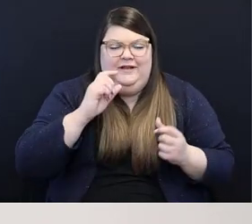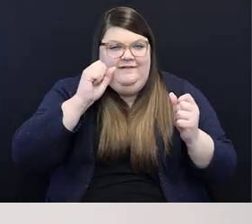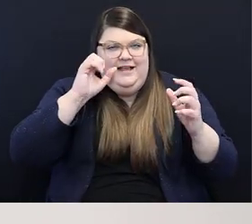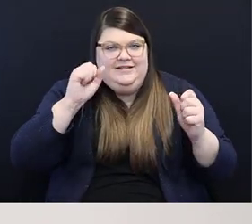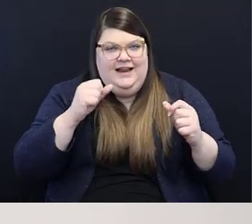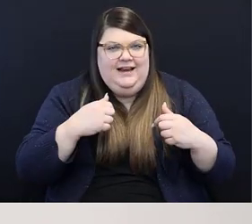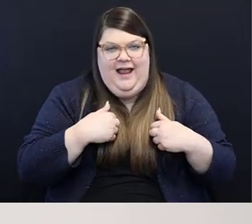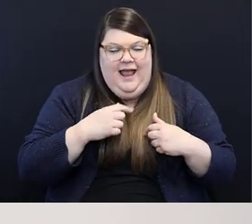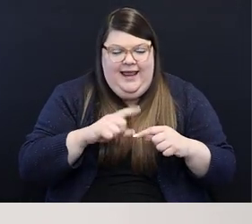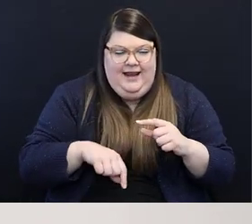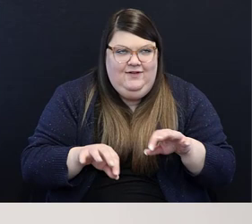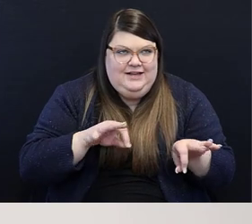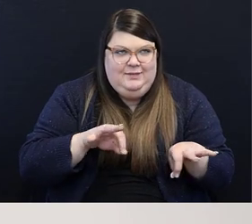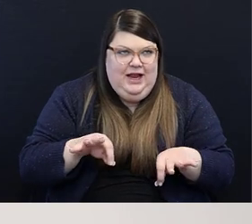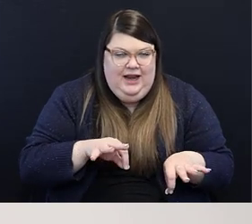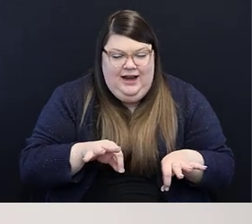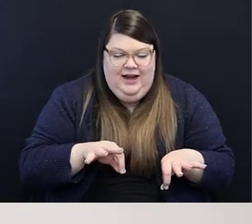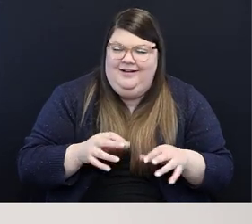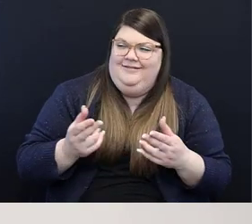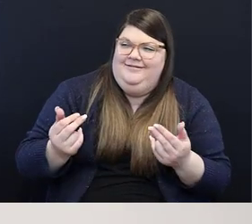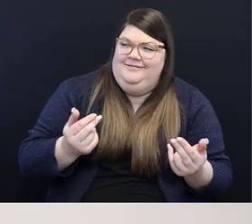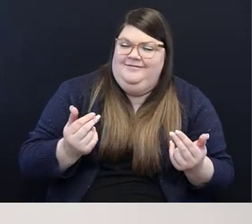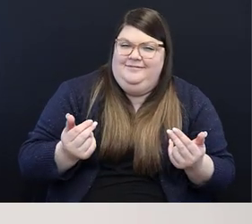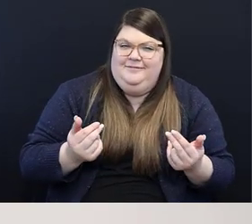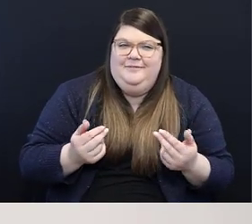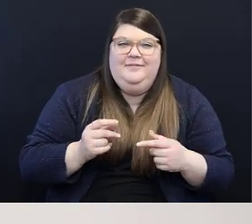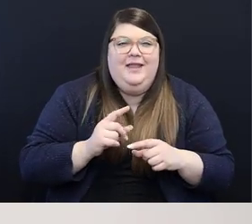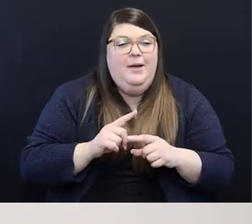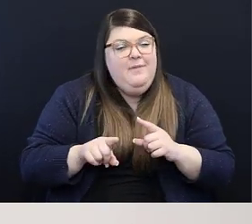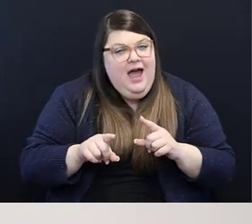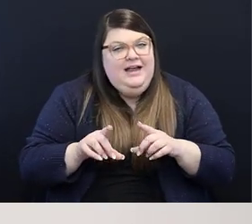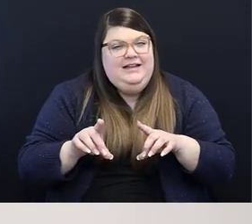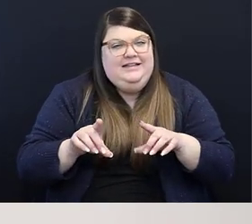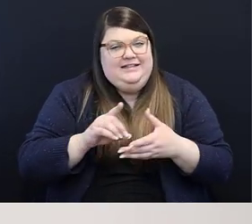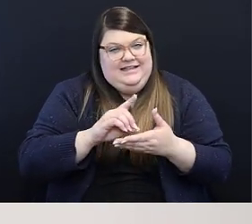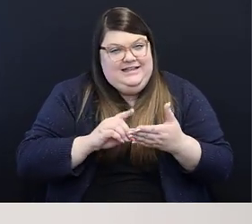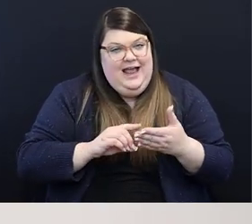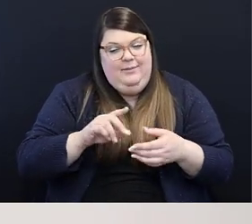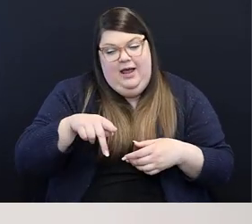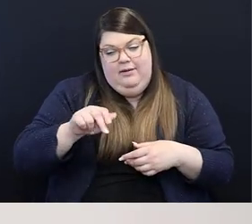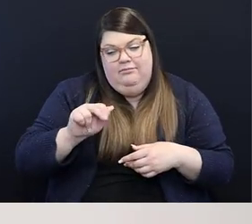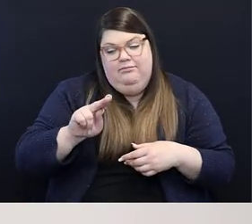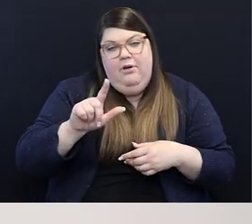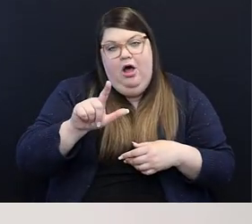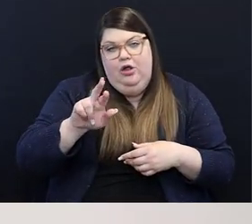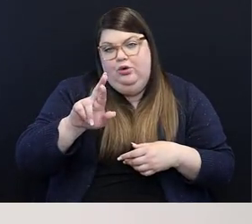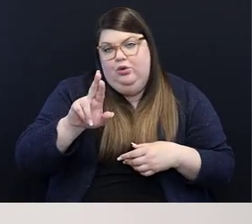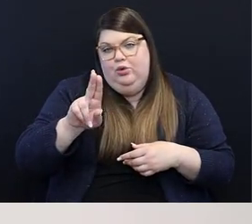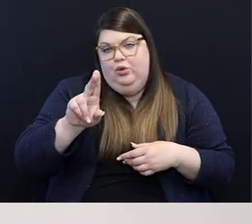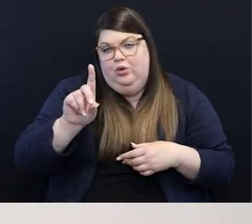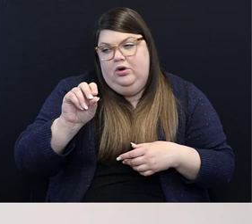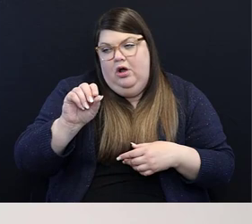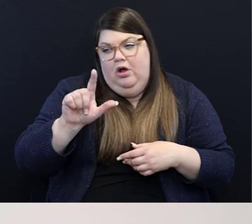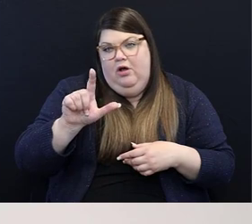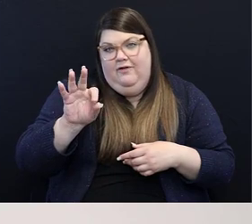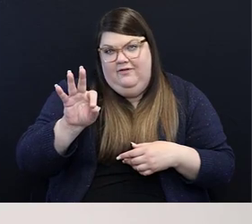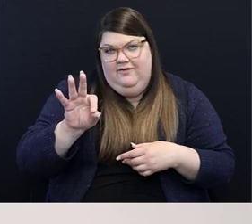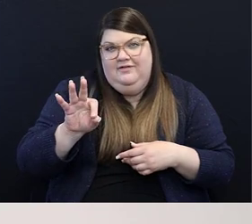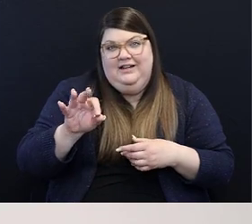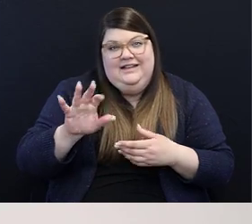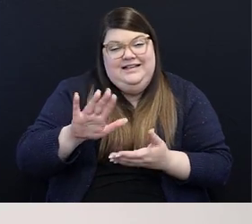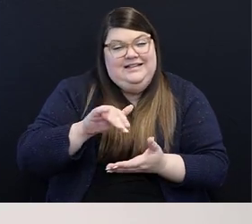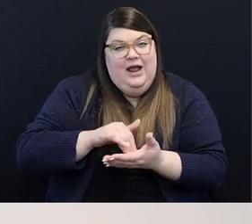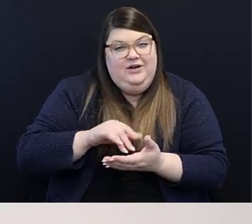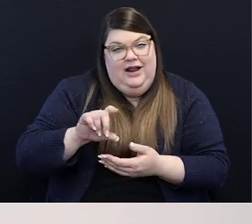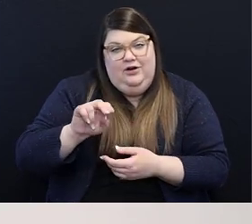can't even explain it. So, but it's designed by Paul Rudolph and it's in downtown New Haven. It's still there.